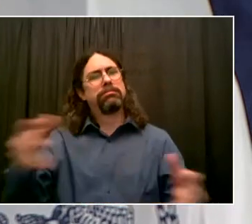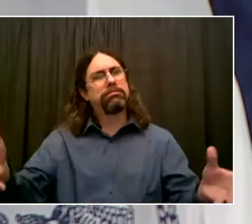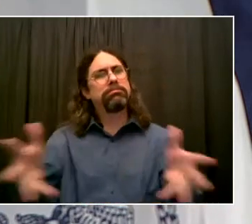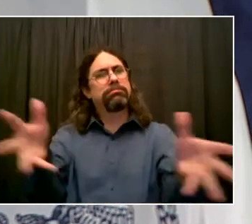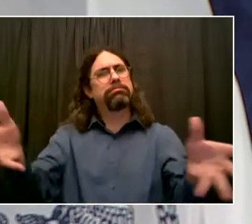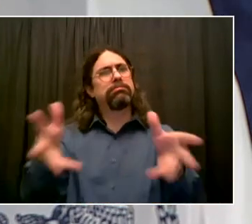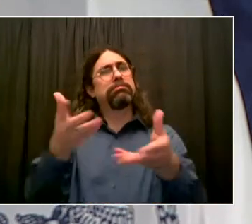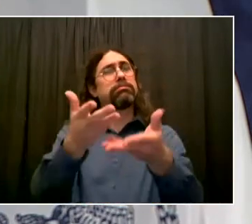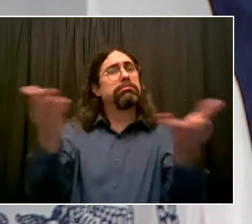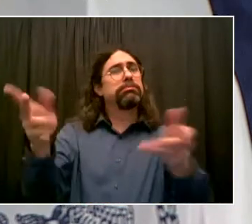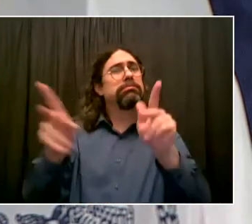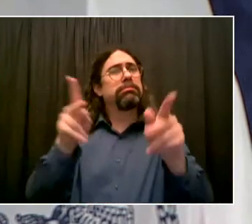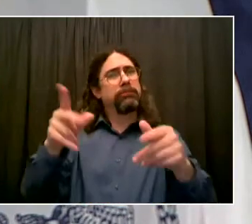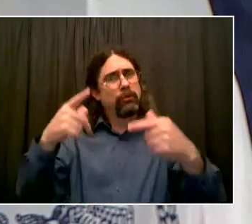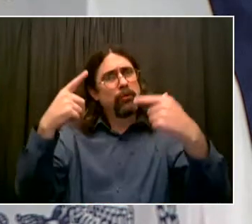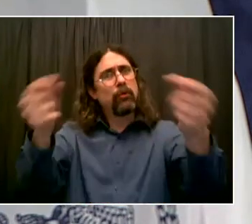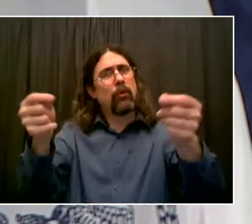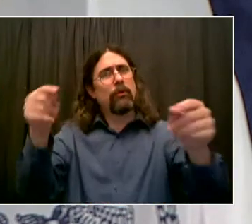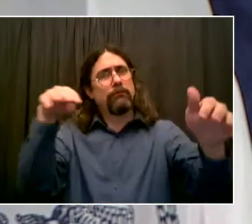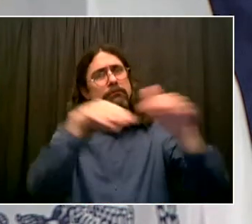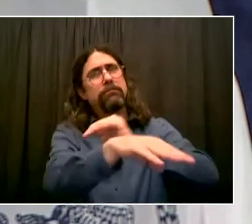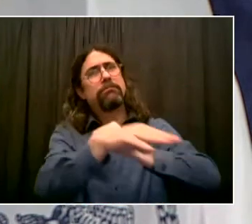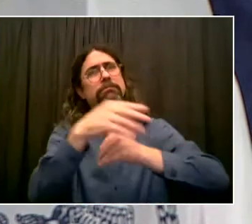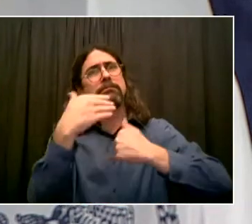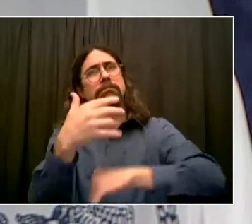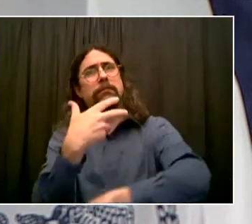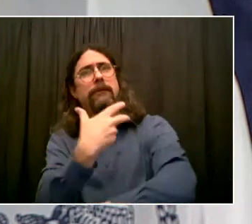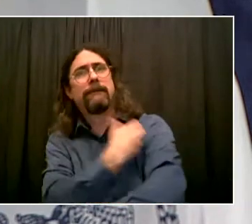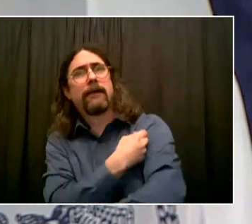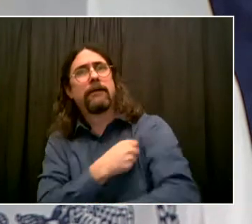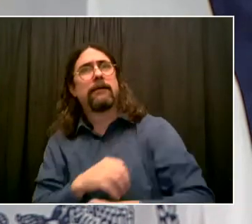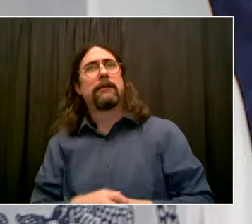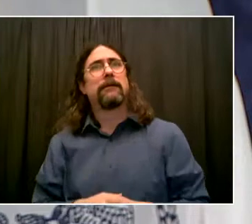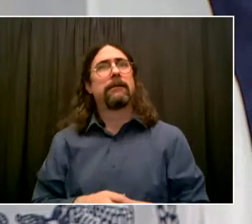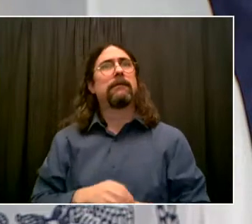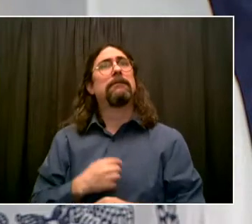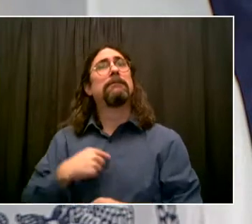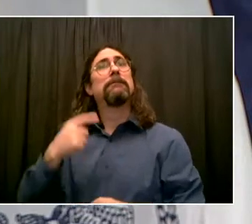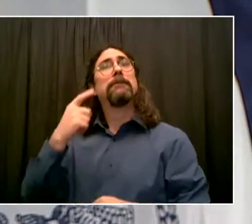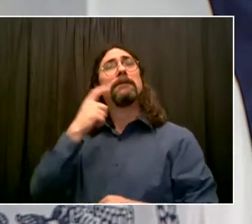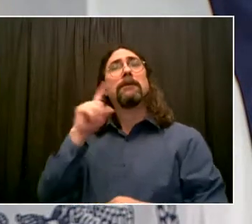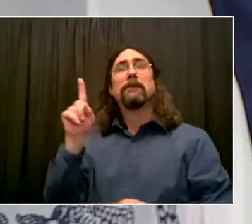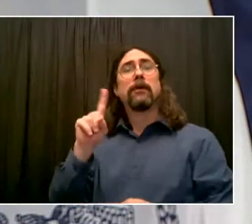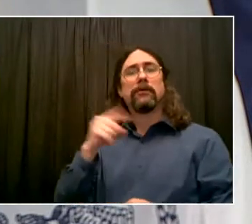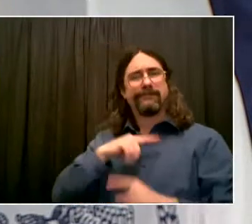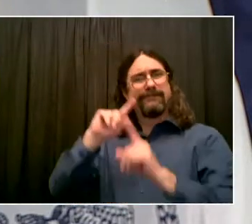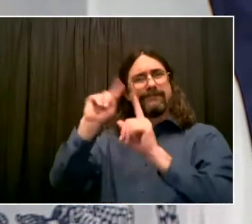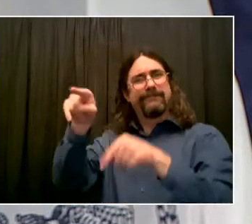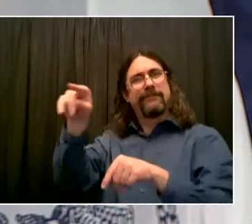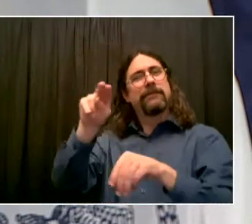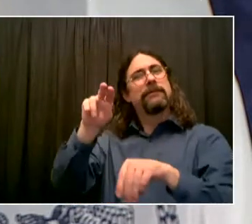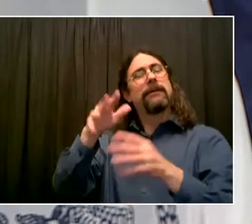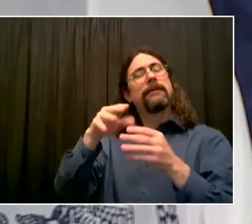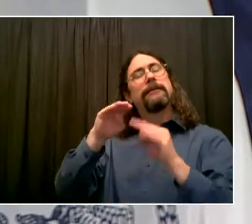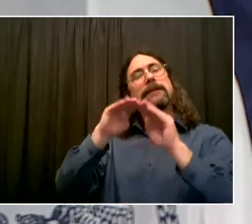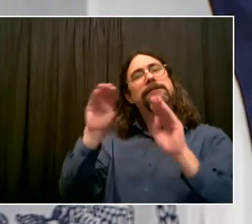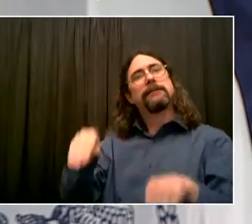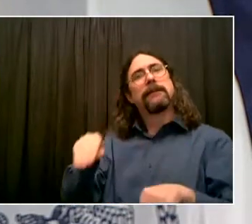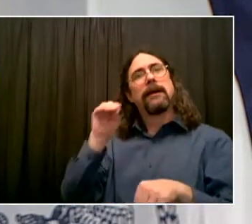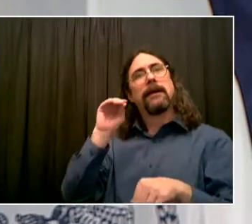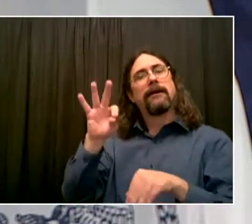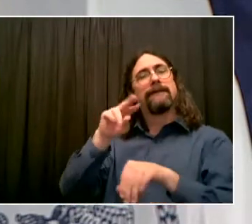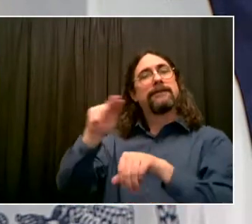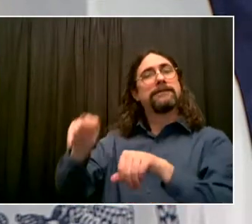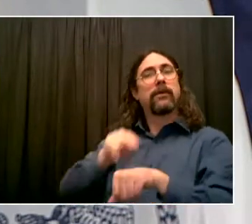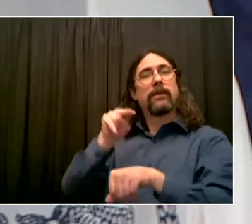Extraordinary, exciting place. So this is the way forward, and it can be done. And Dave, why don't you specifically